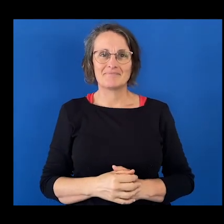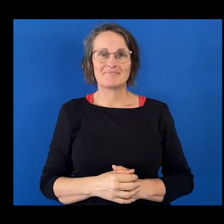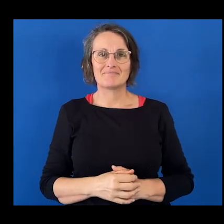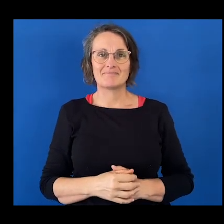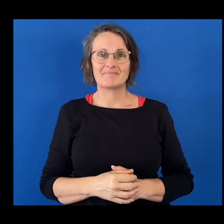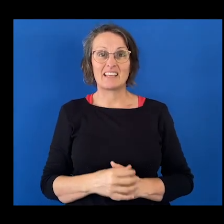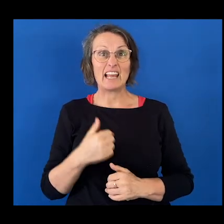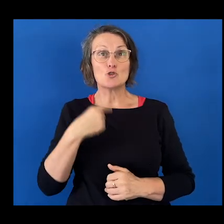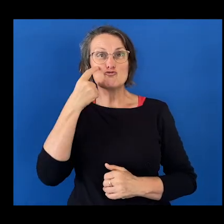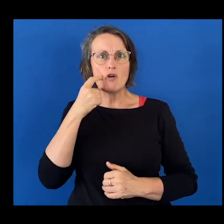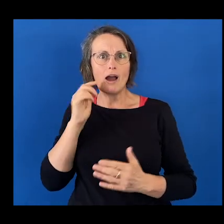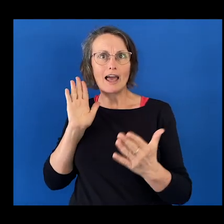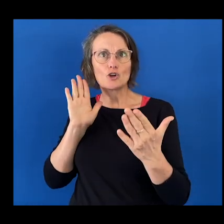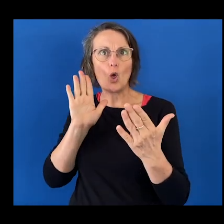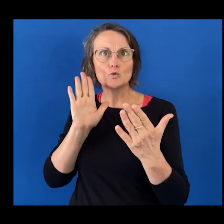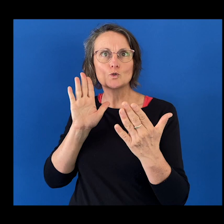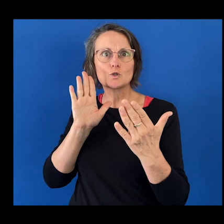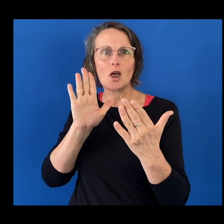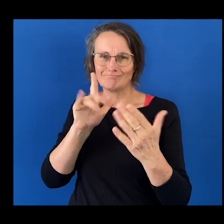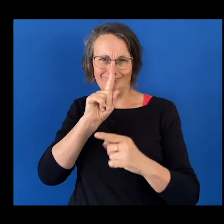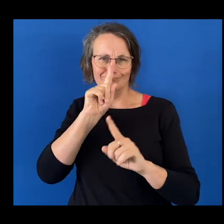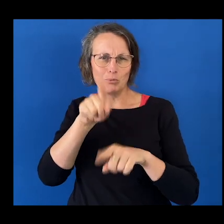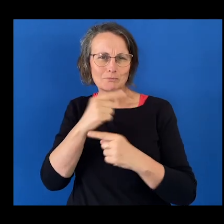because no sooner do you approach it than it recedes.